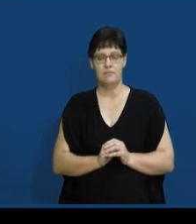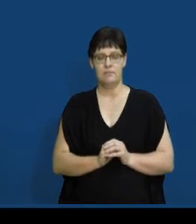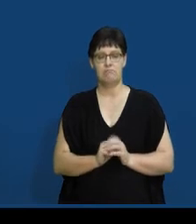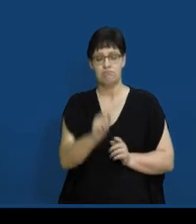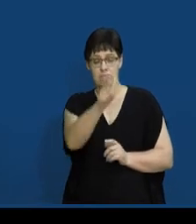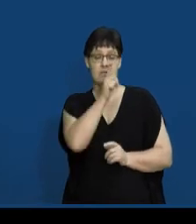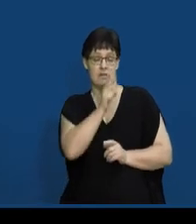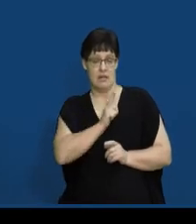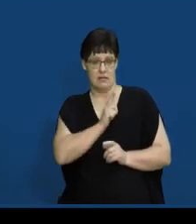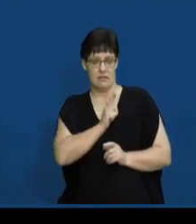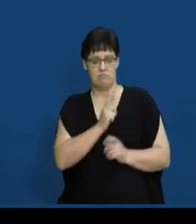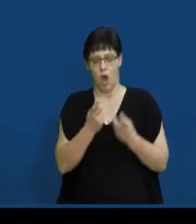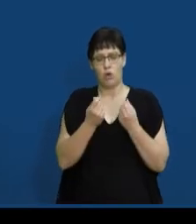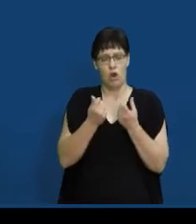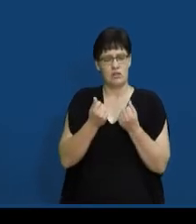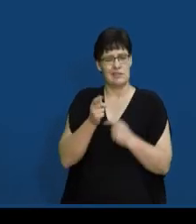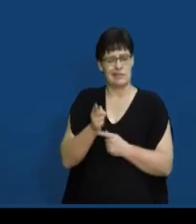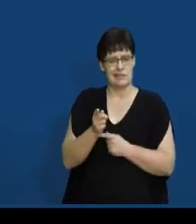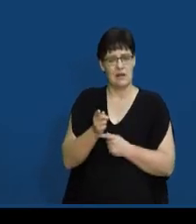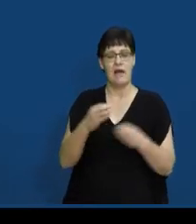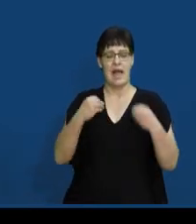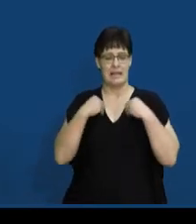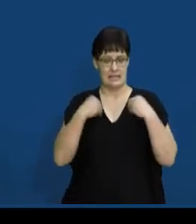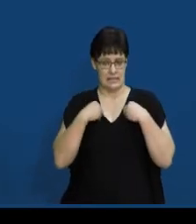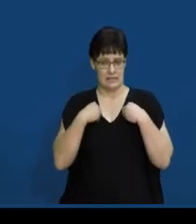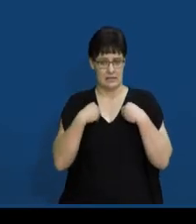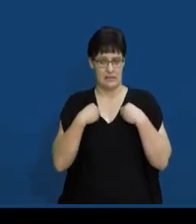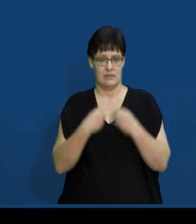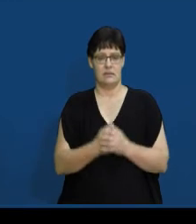told that the cost price of the asset